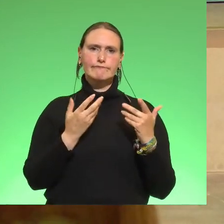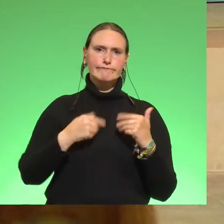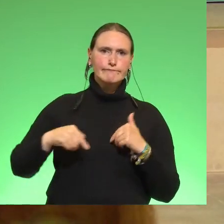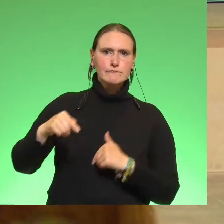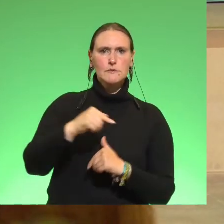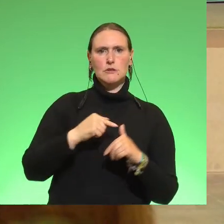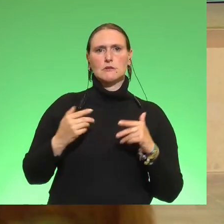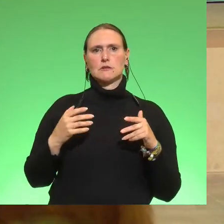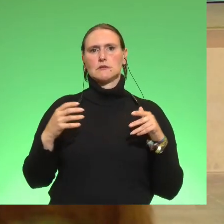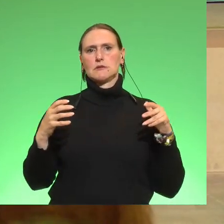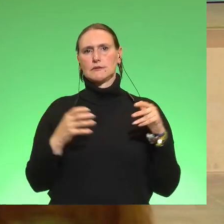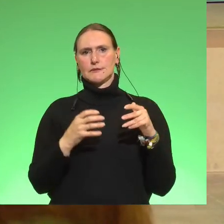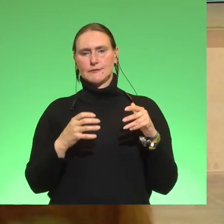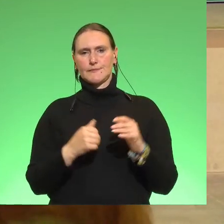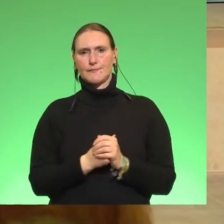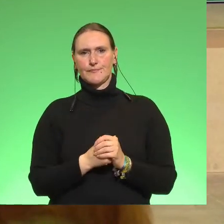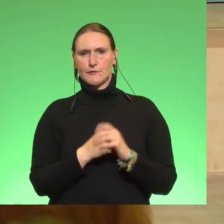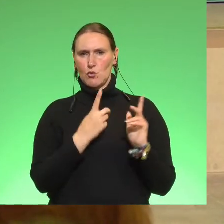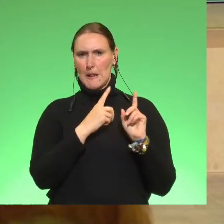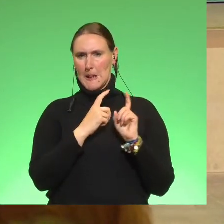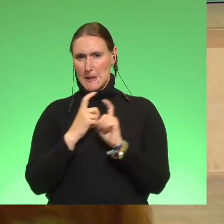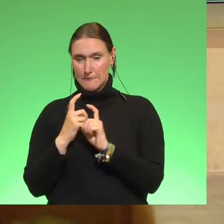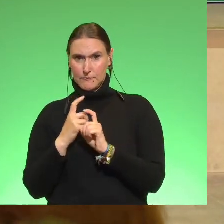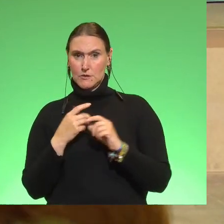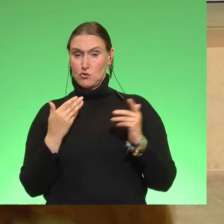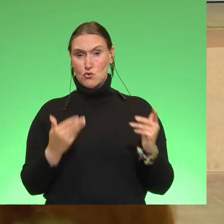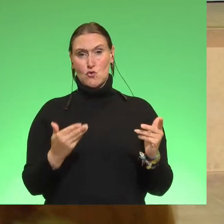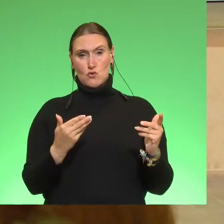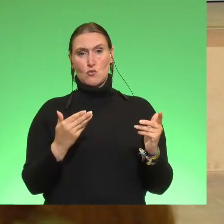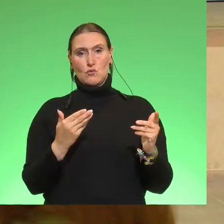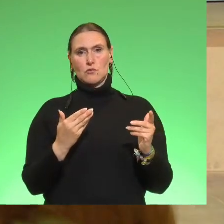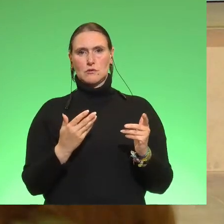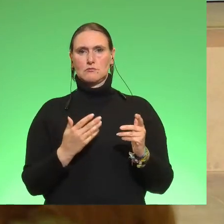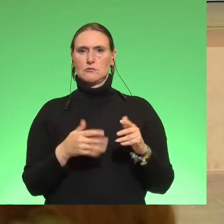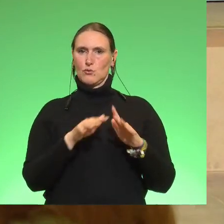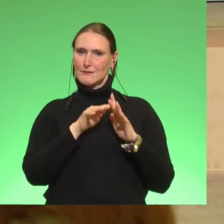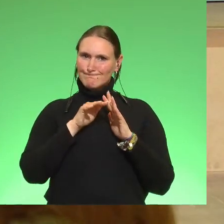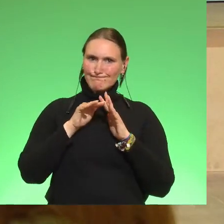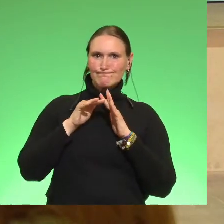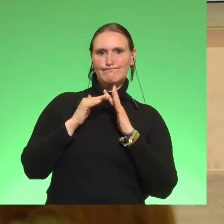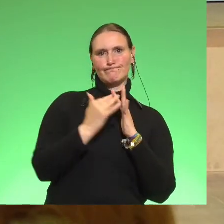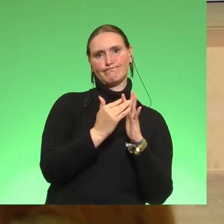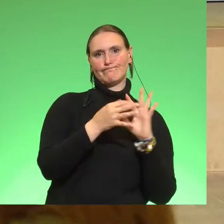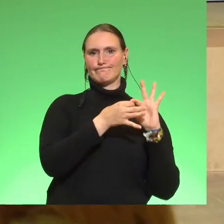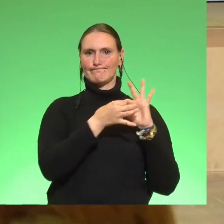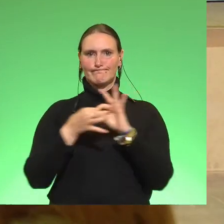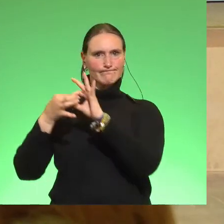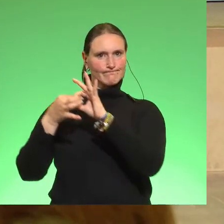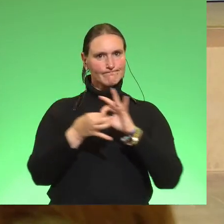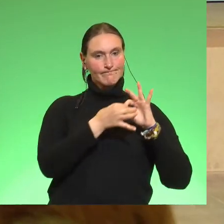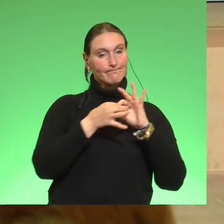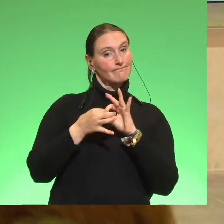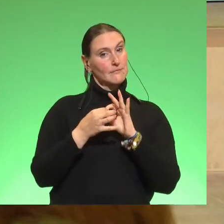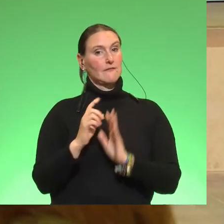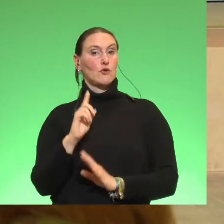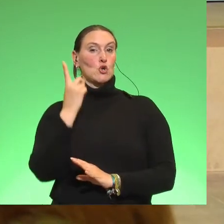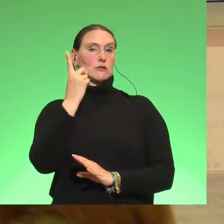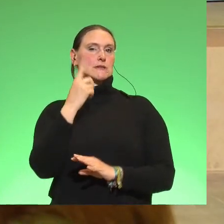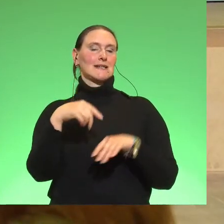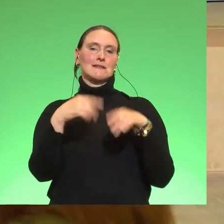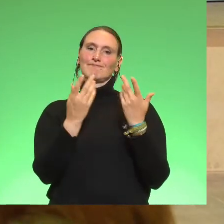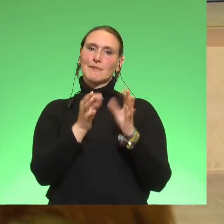it's very important, given the context in which Lumbung 1 has